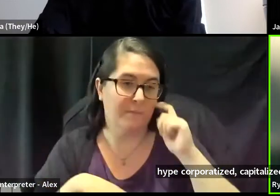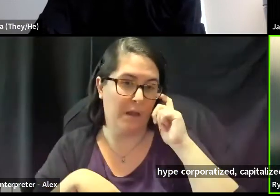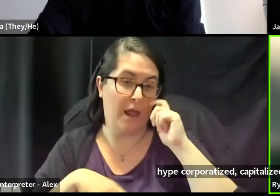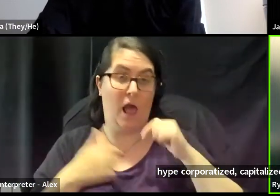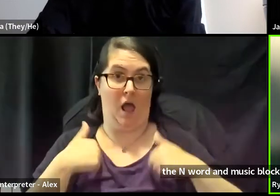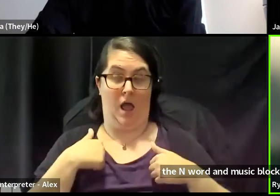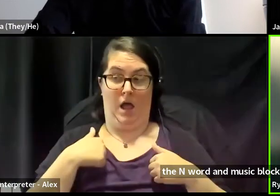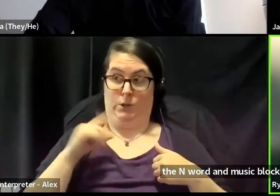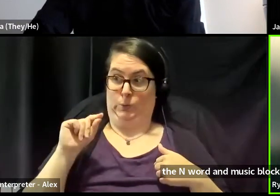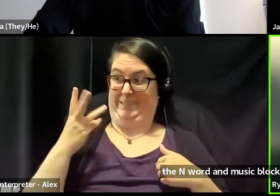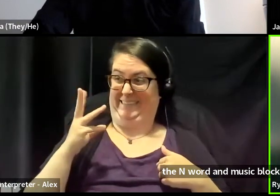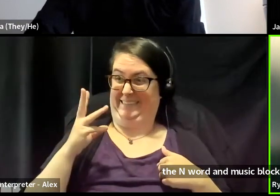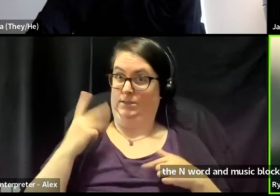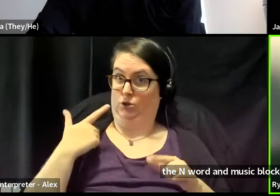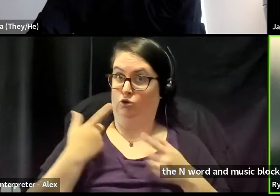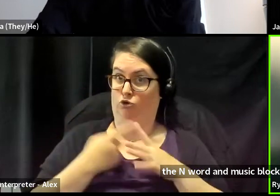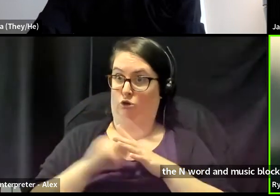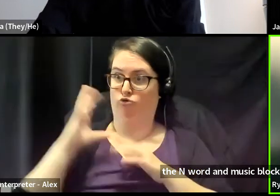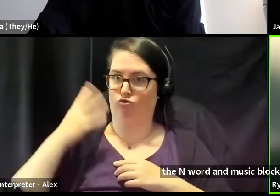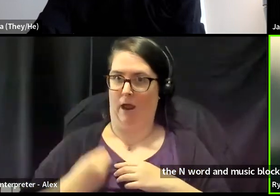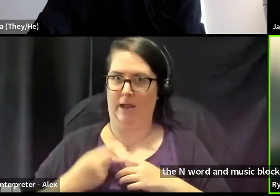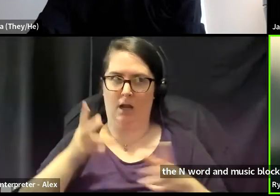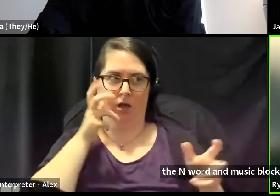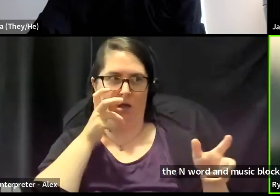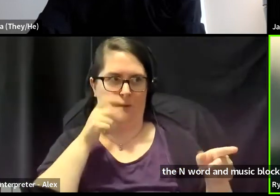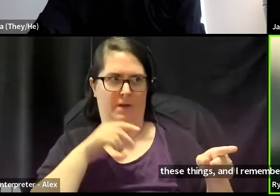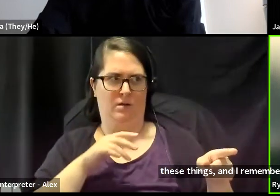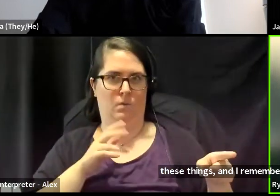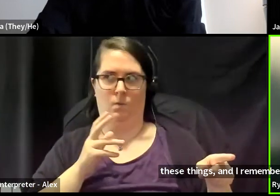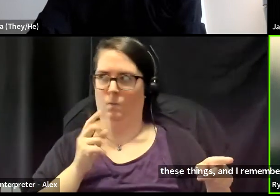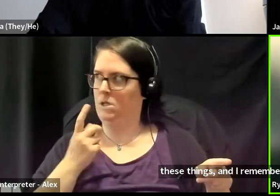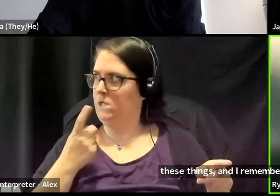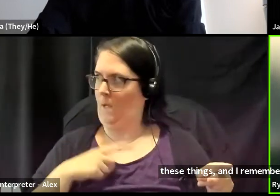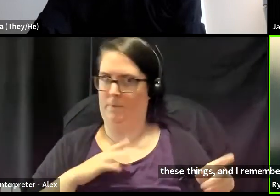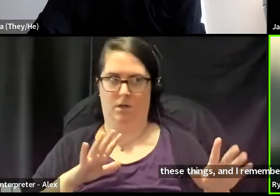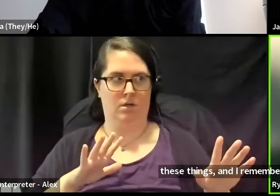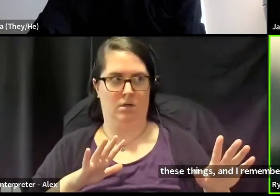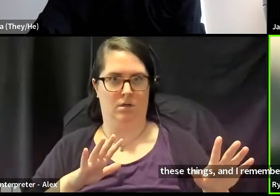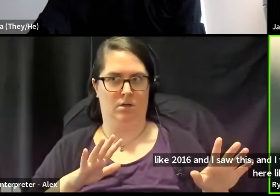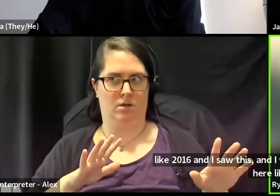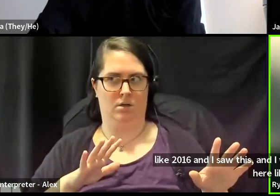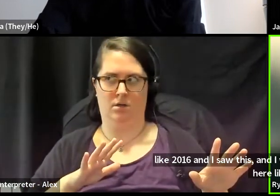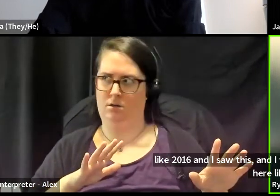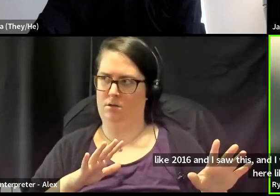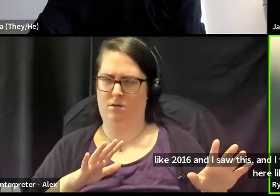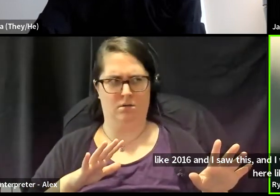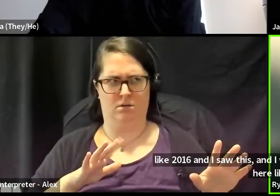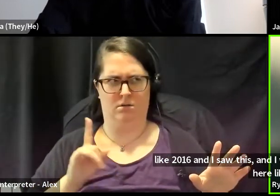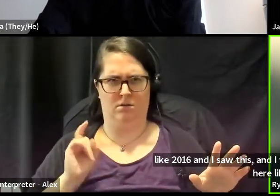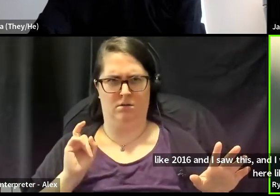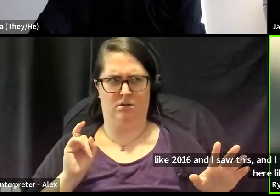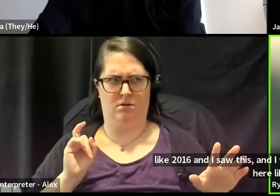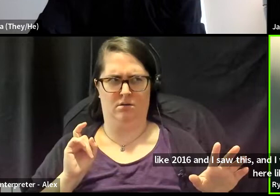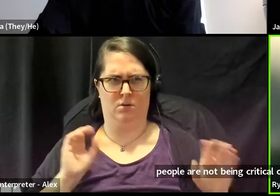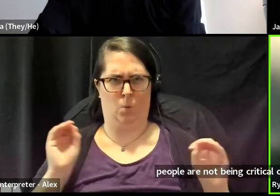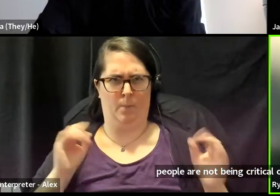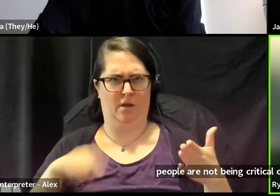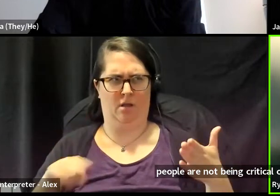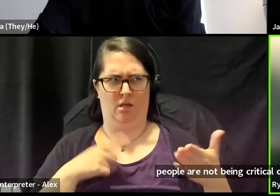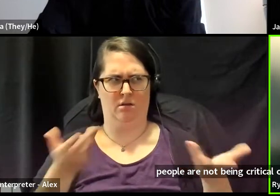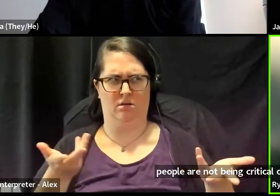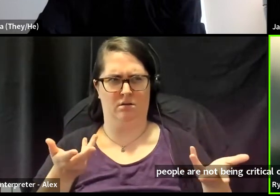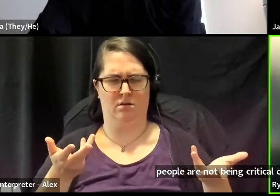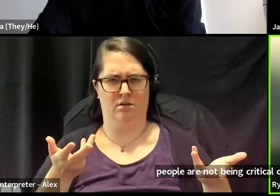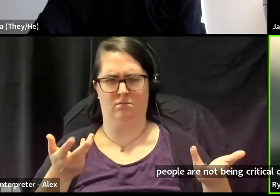like 2016, and I saw this and I was like, what's going on here? Like people are not being critical of like what's happening. And